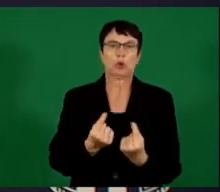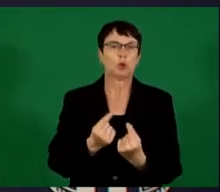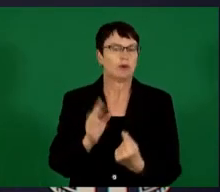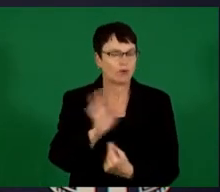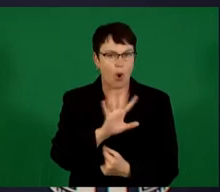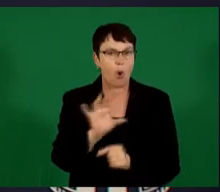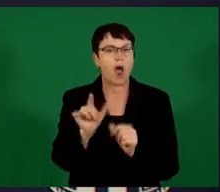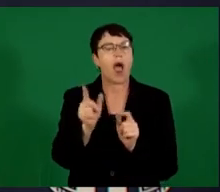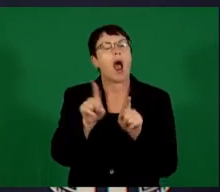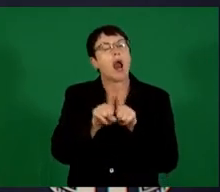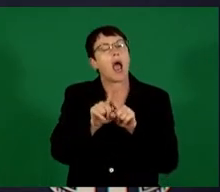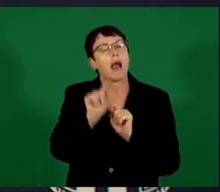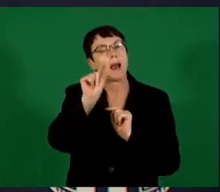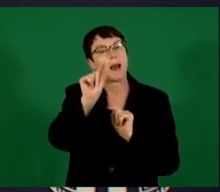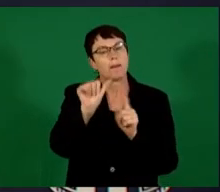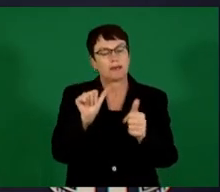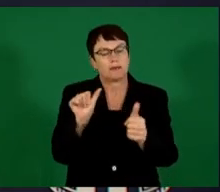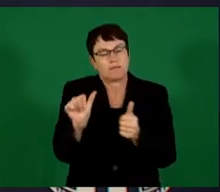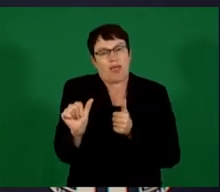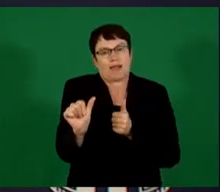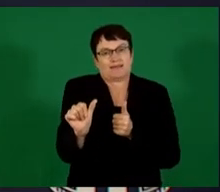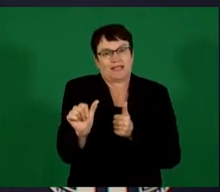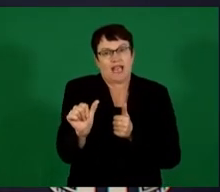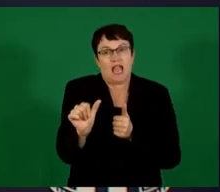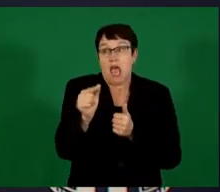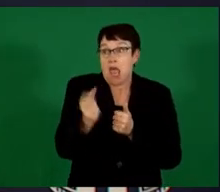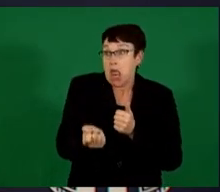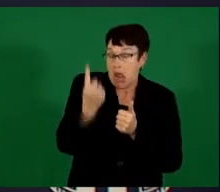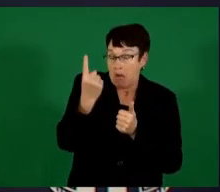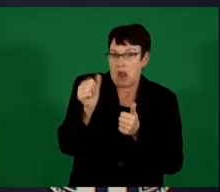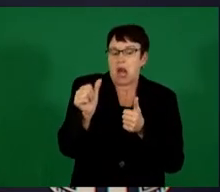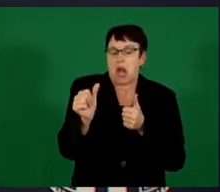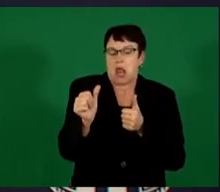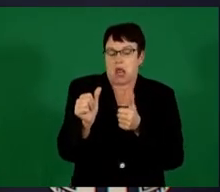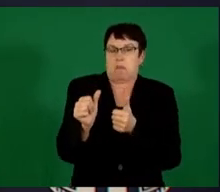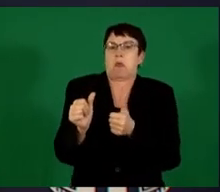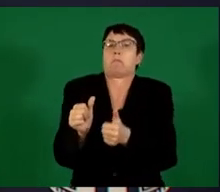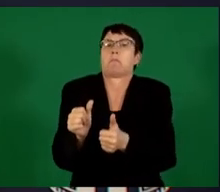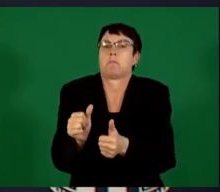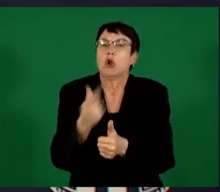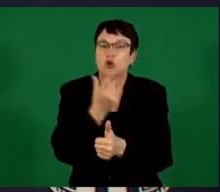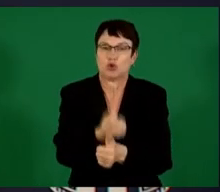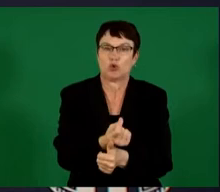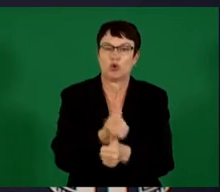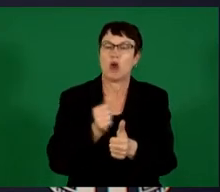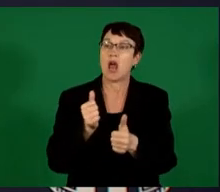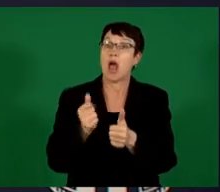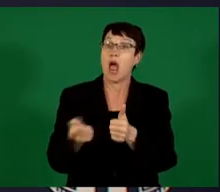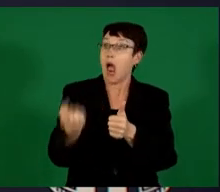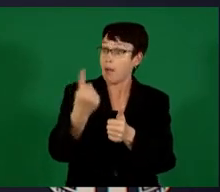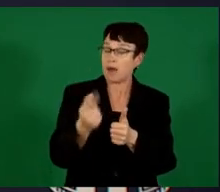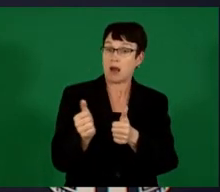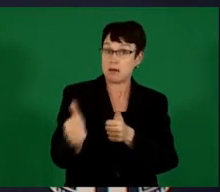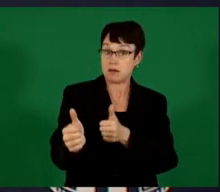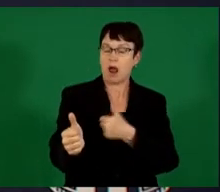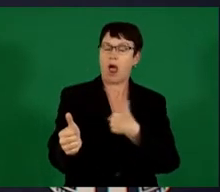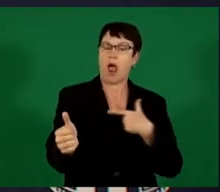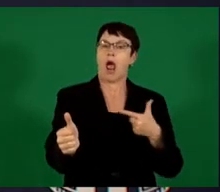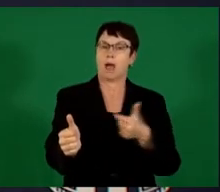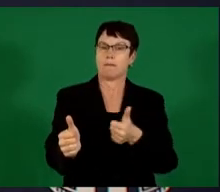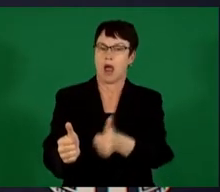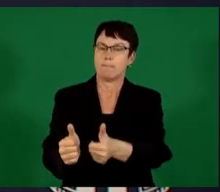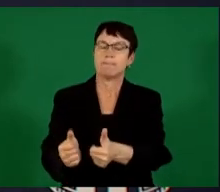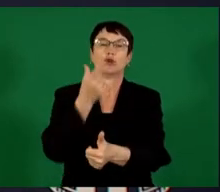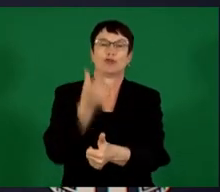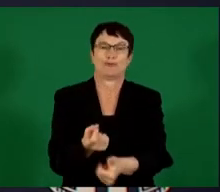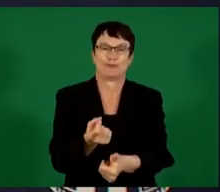I don't think that this economy had felt fully the increases that we had so